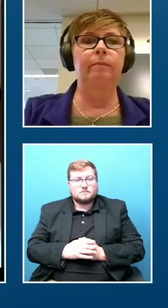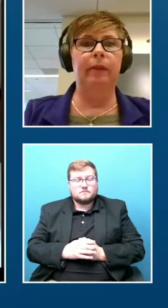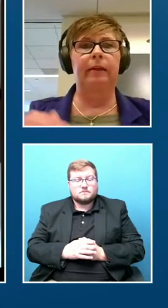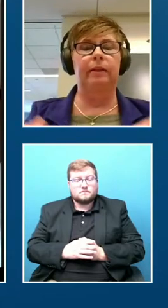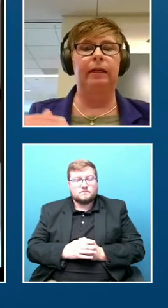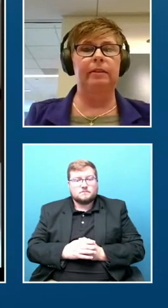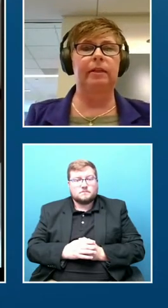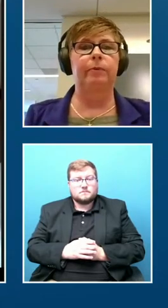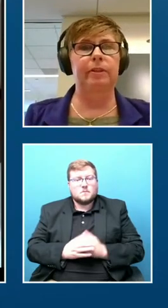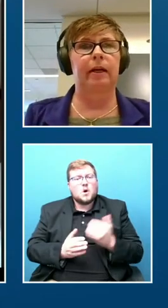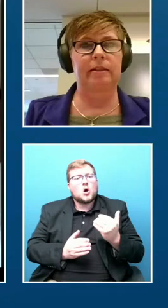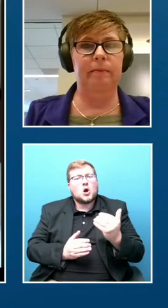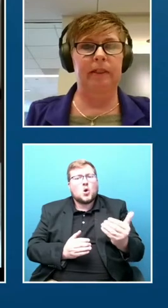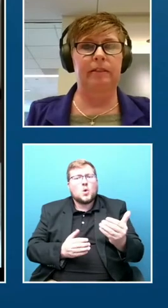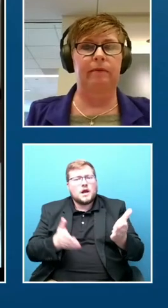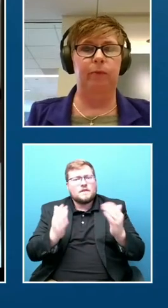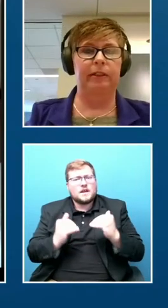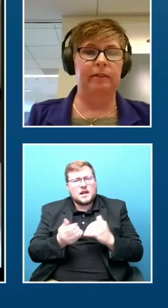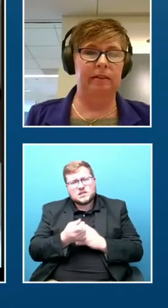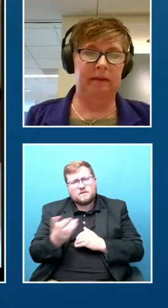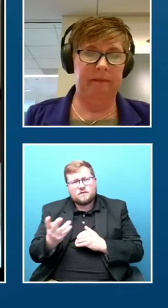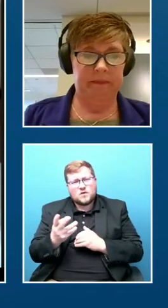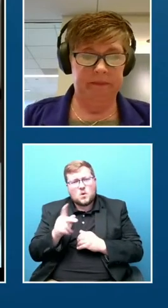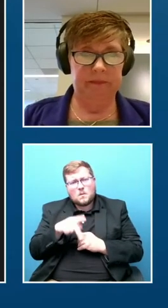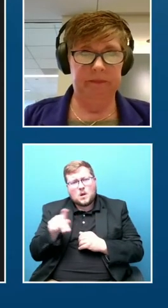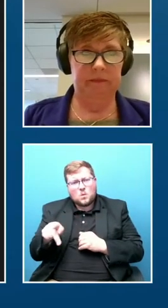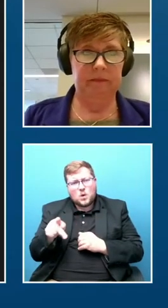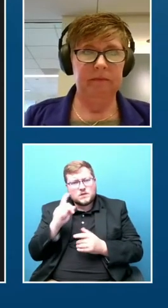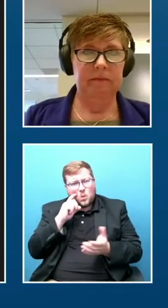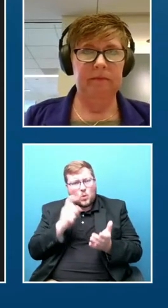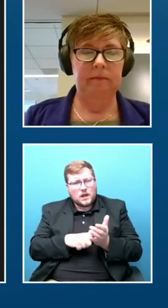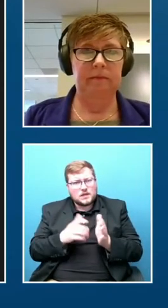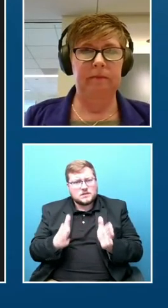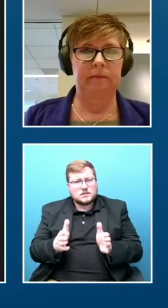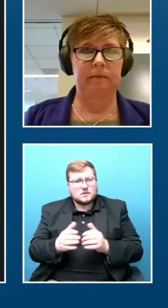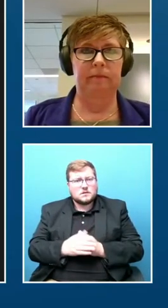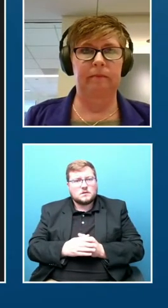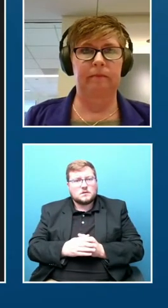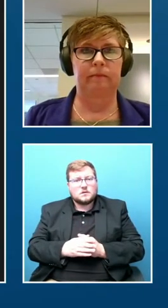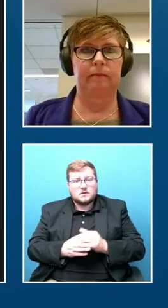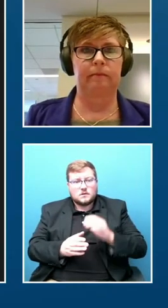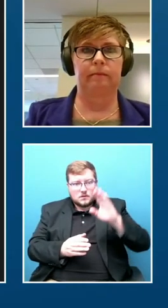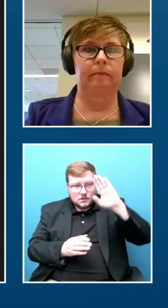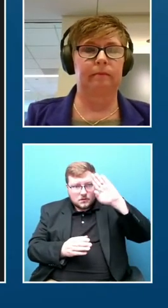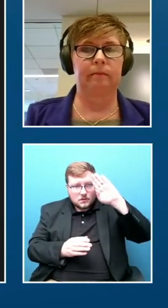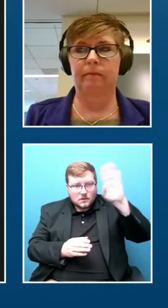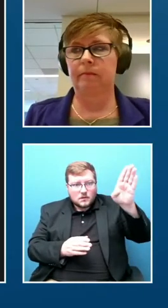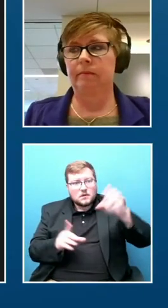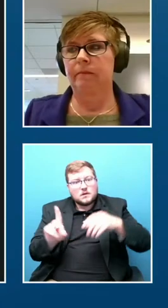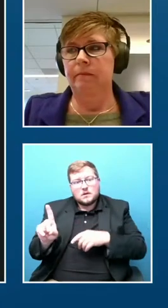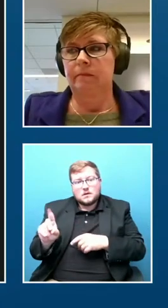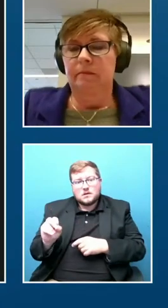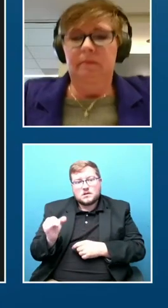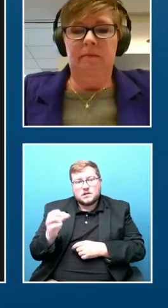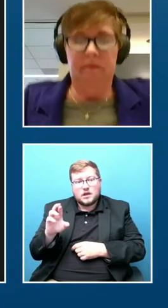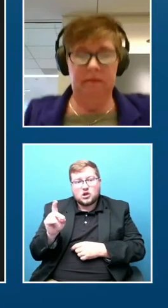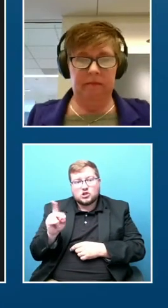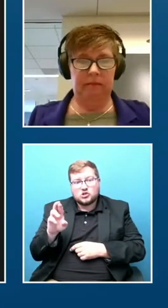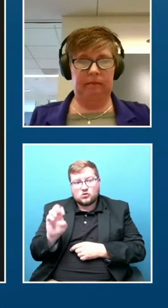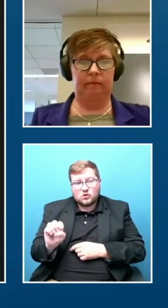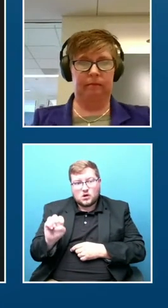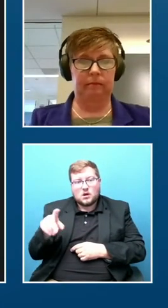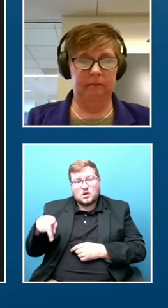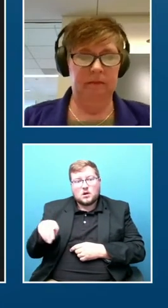Go ahead and play the next couple slides, please, of the witnesses. My name is Deirdre Purdy. I am a